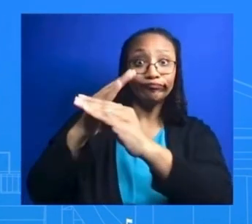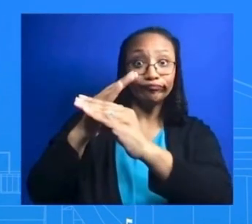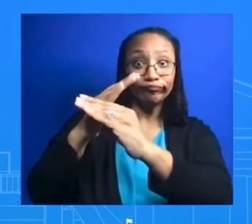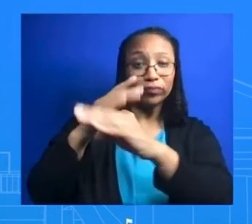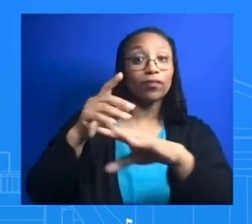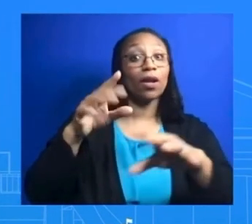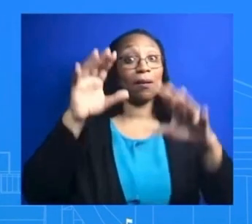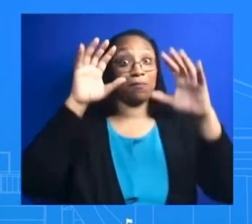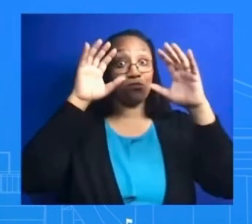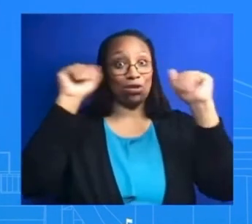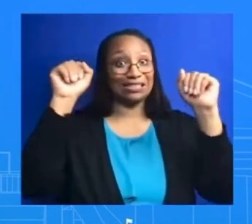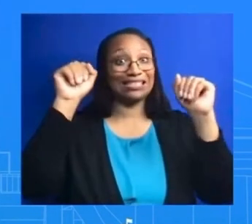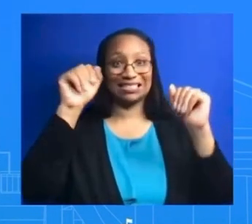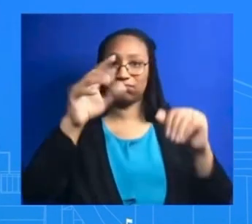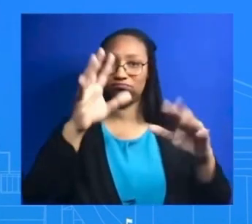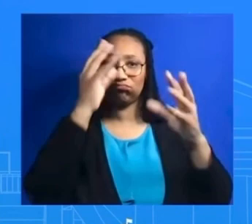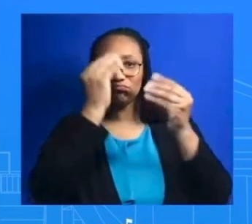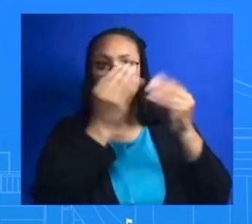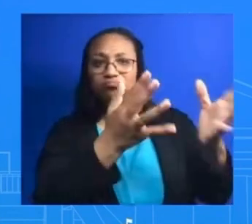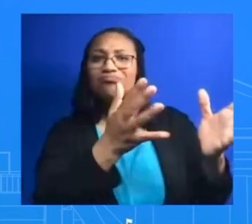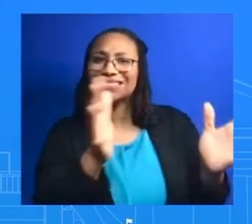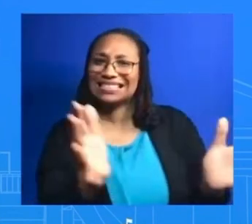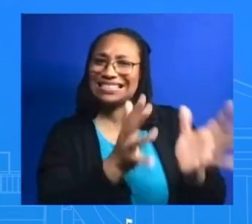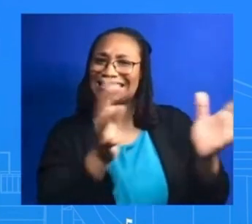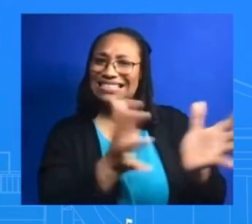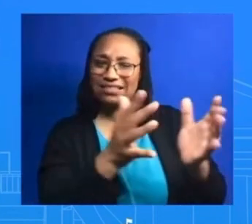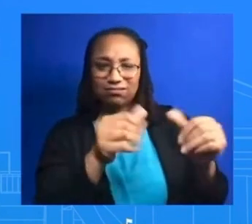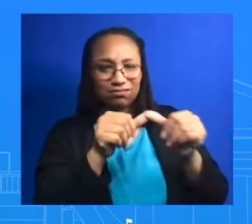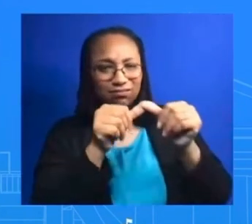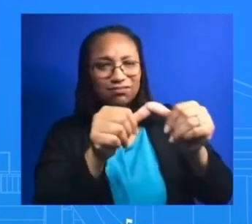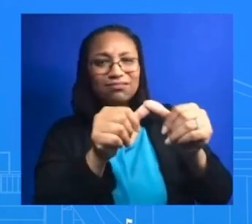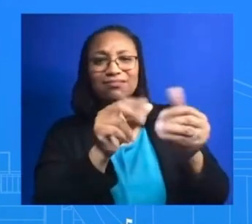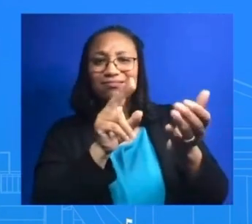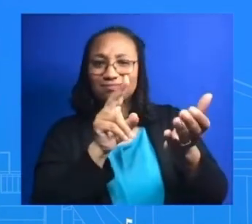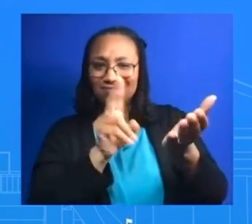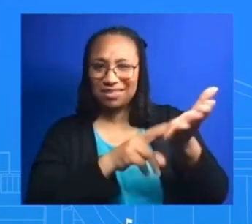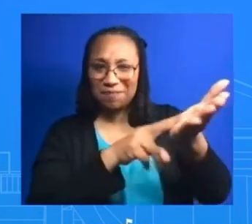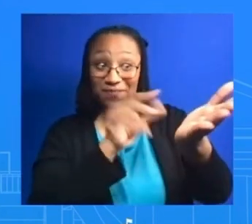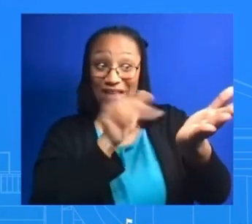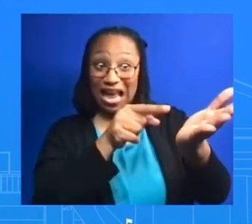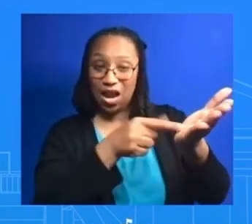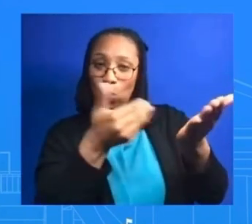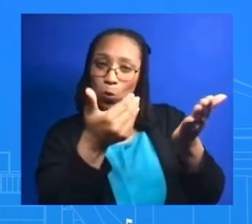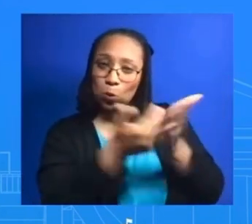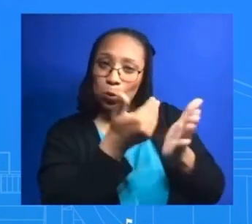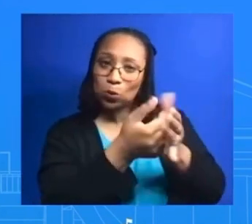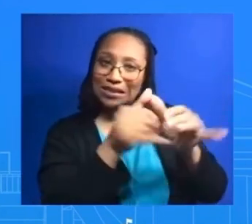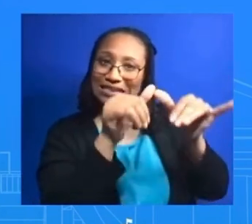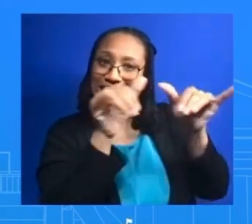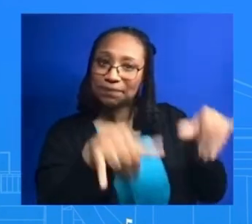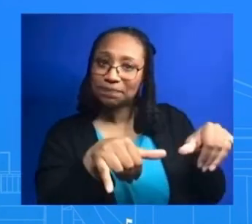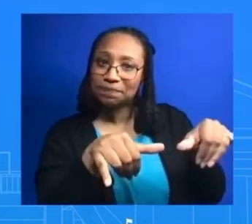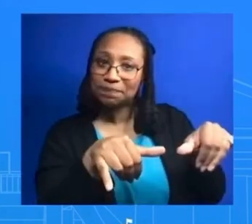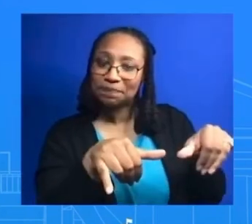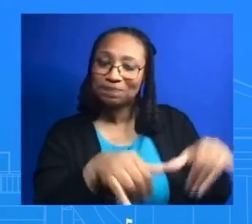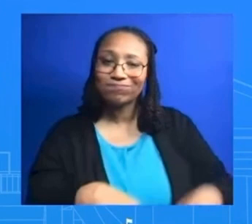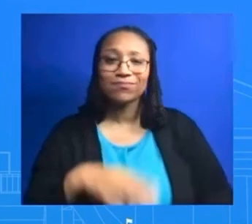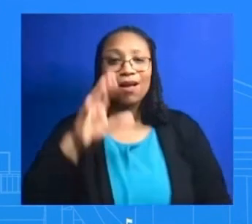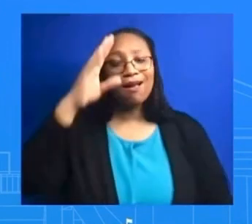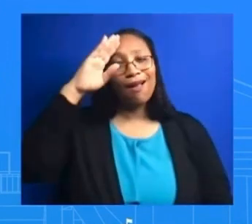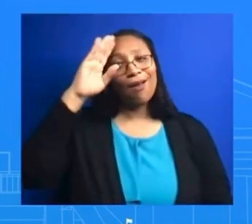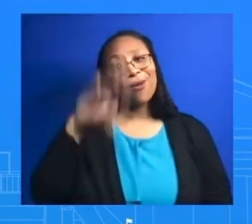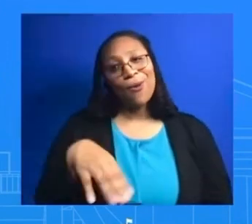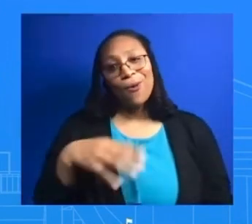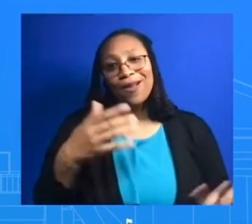that's set up, or how will that work? Yeah, again, I know this is not particularly satisfying, but it is too early to say because we haven't completed the rulemaking process